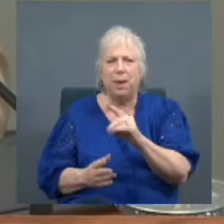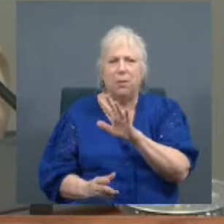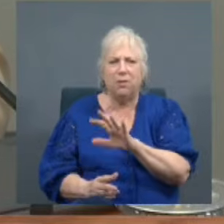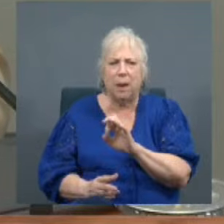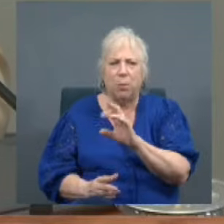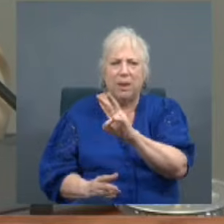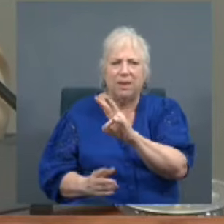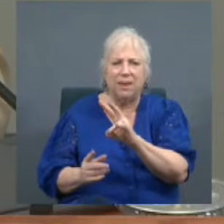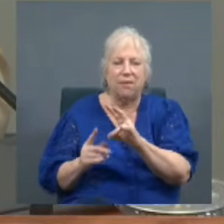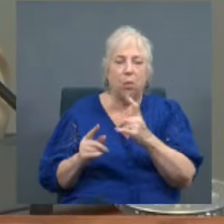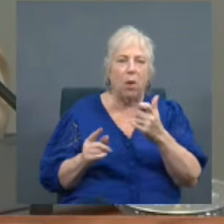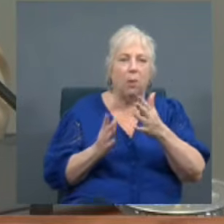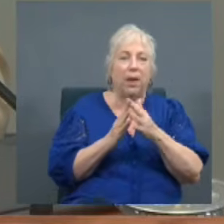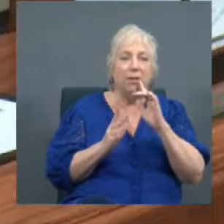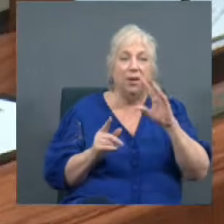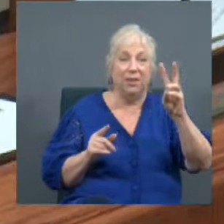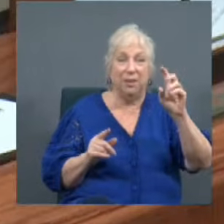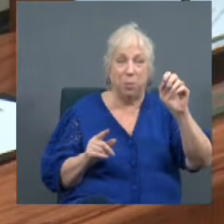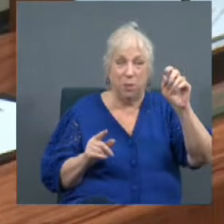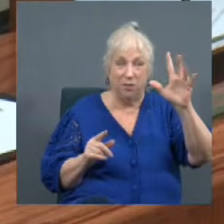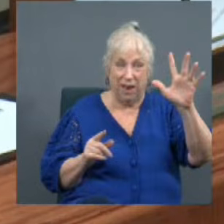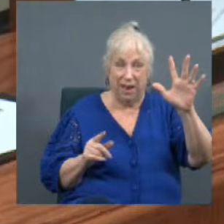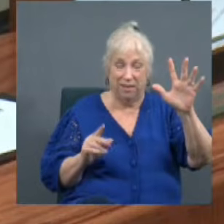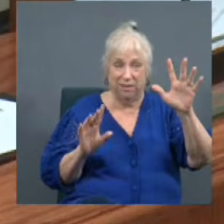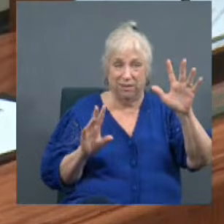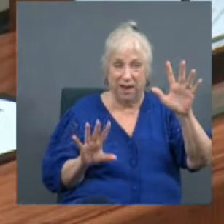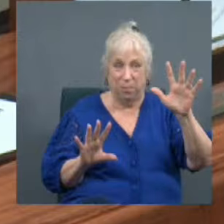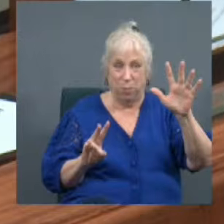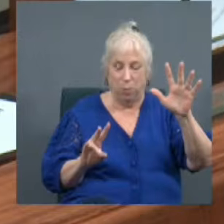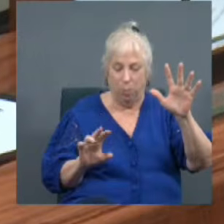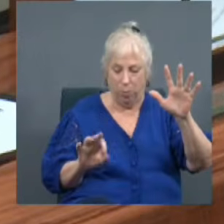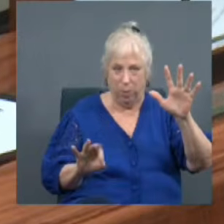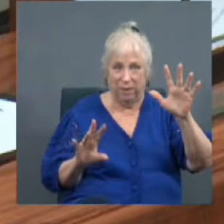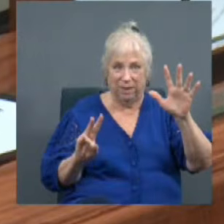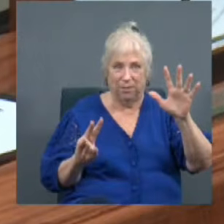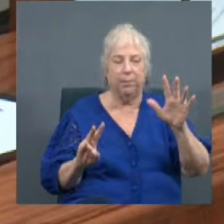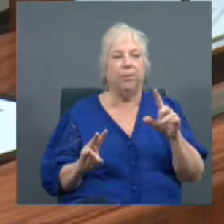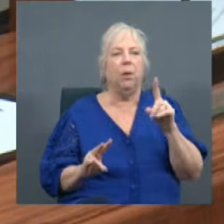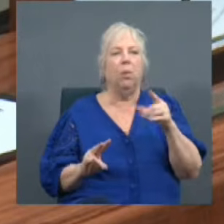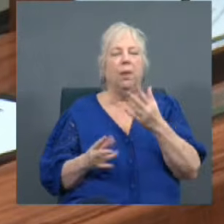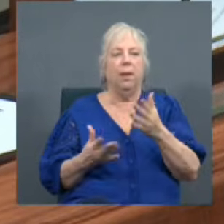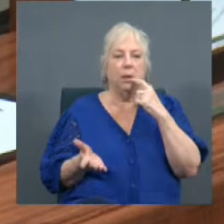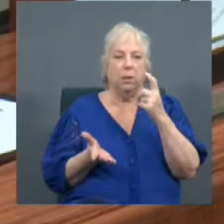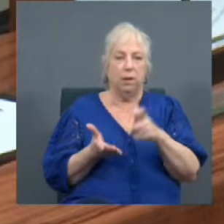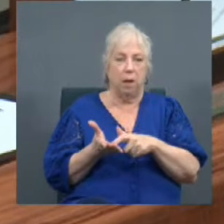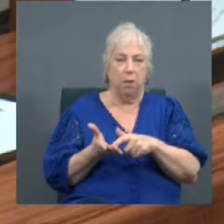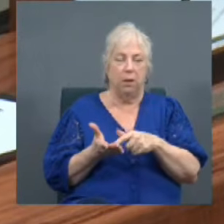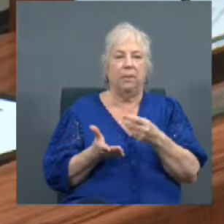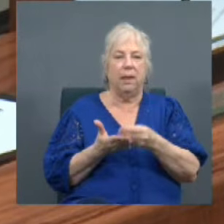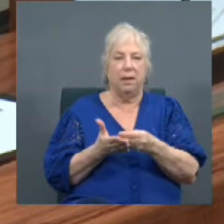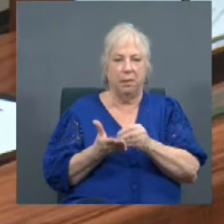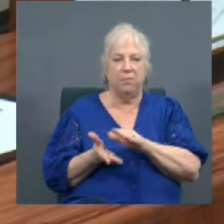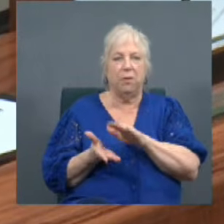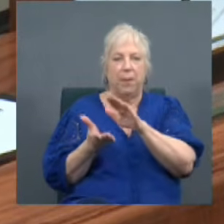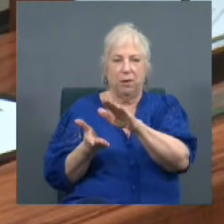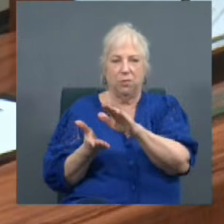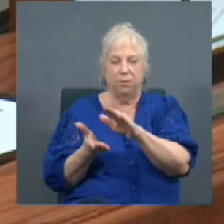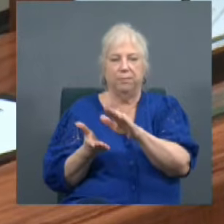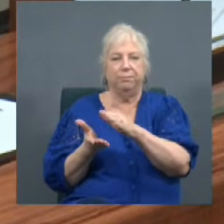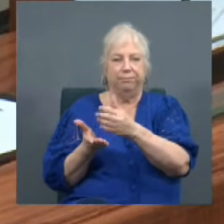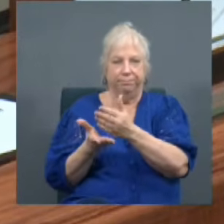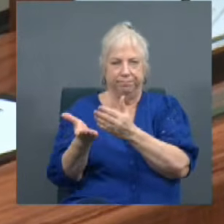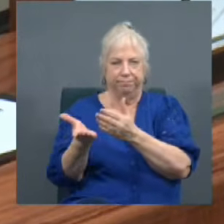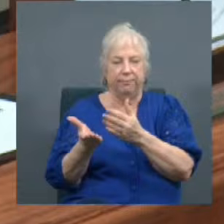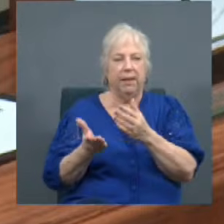5.7, why are we asking for 6.5? Because one of the things you'll notice in the materials that we provided you is that